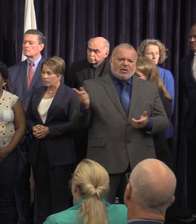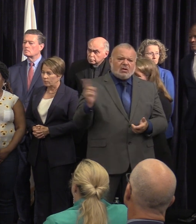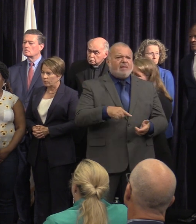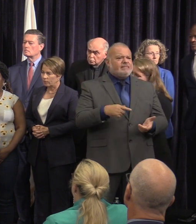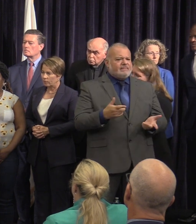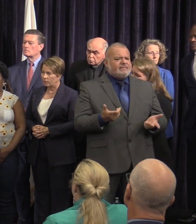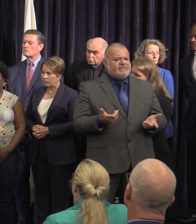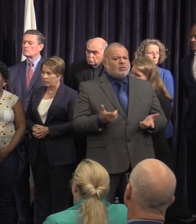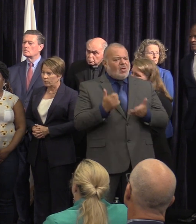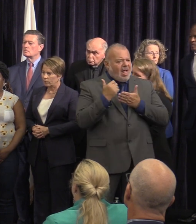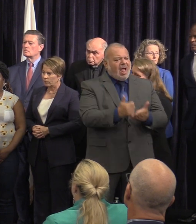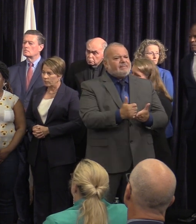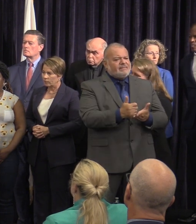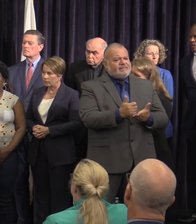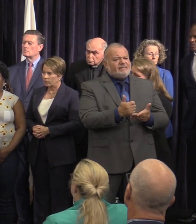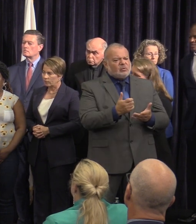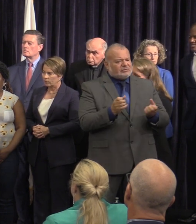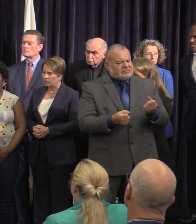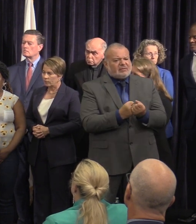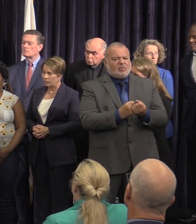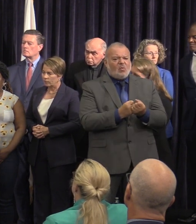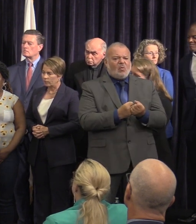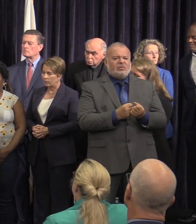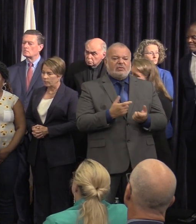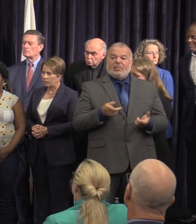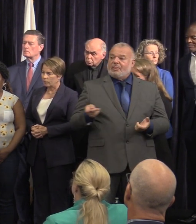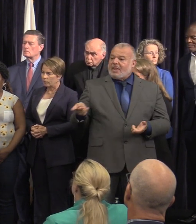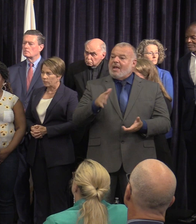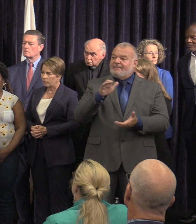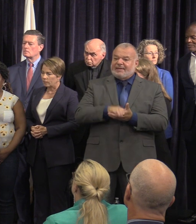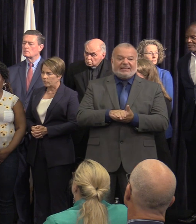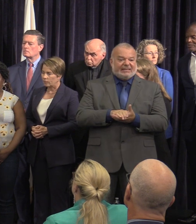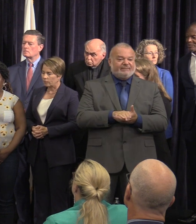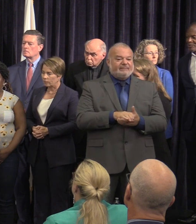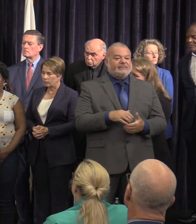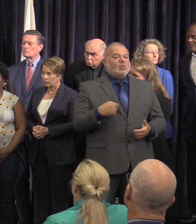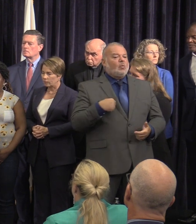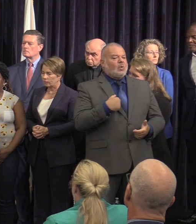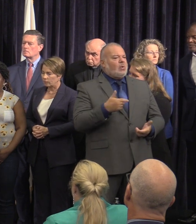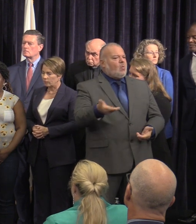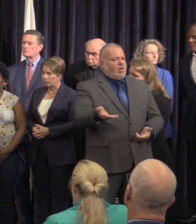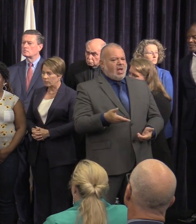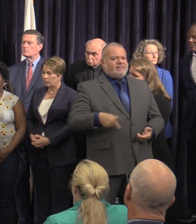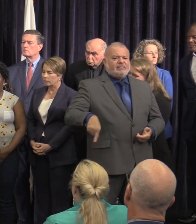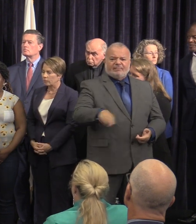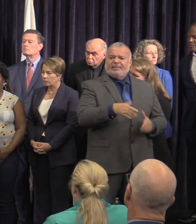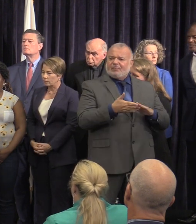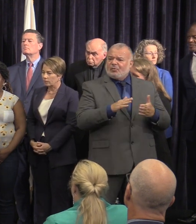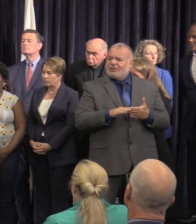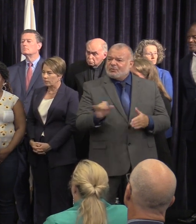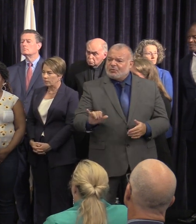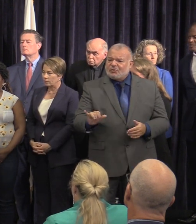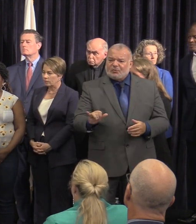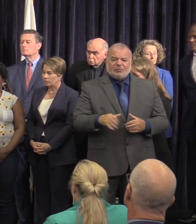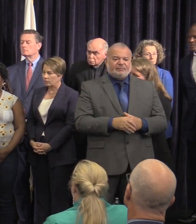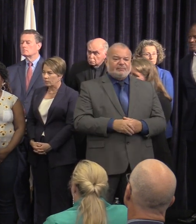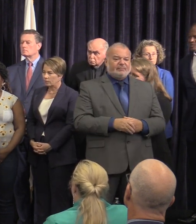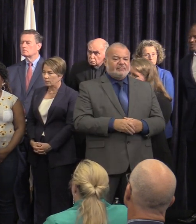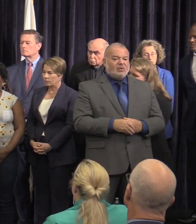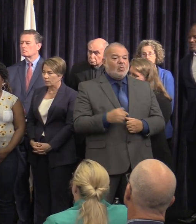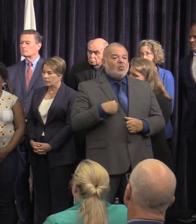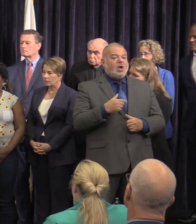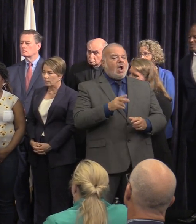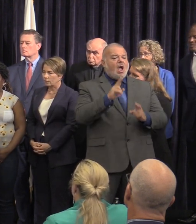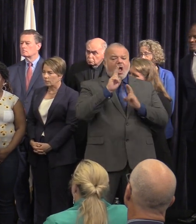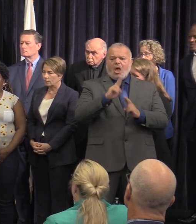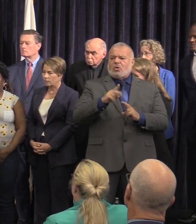stand behind what they believe, which means that we are a welcoming community. We are people who honor those who risk their